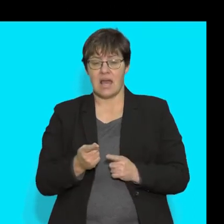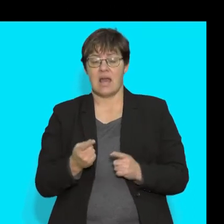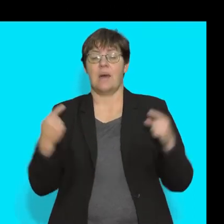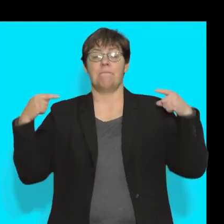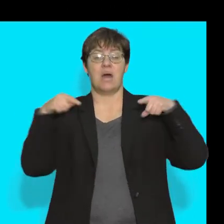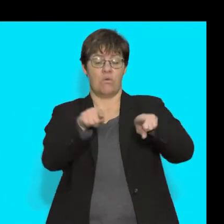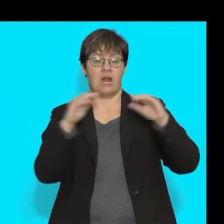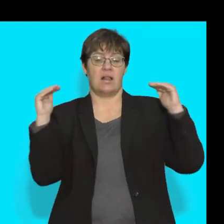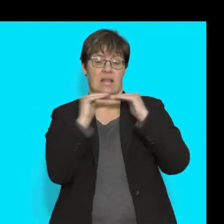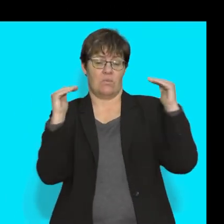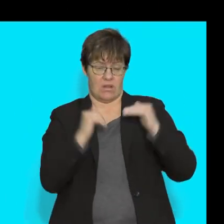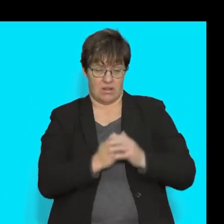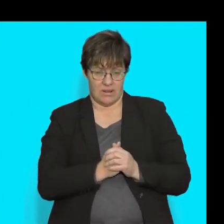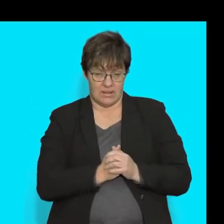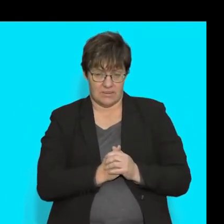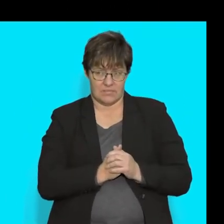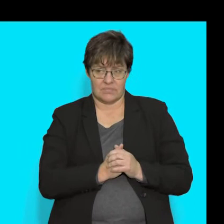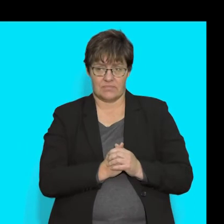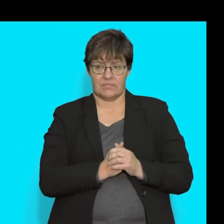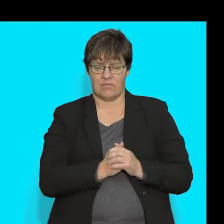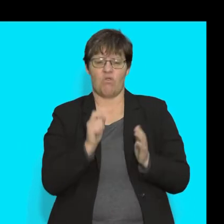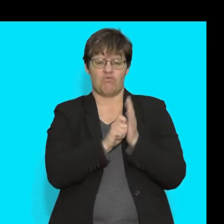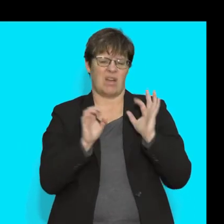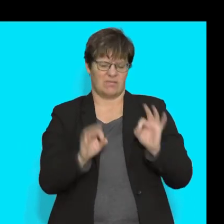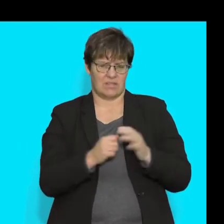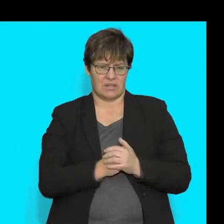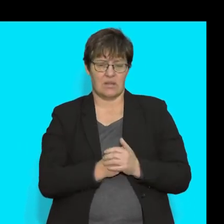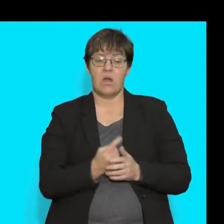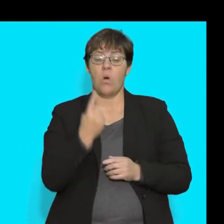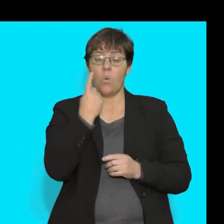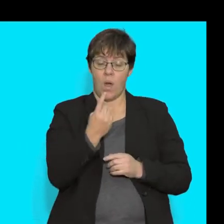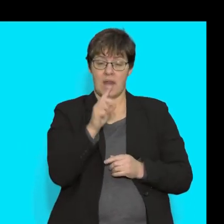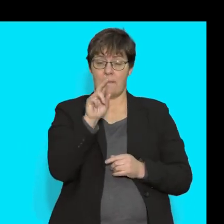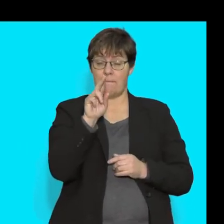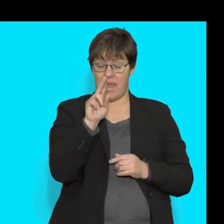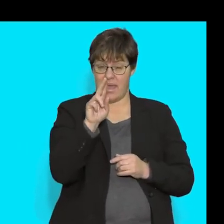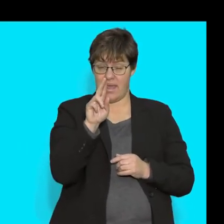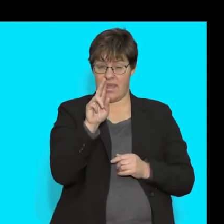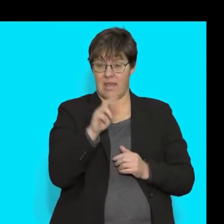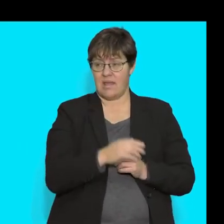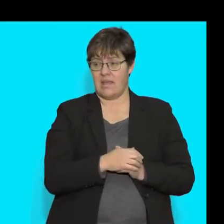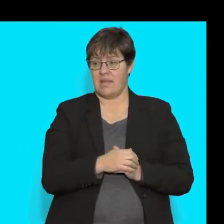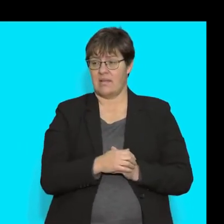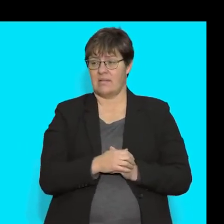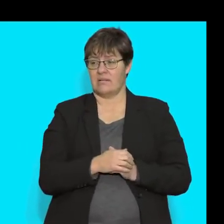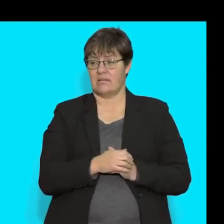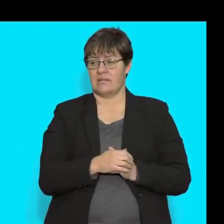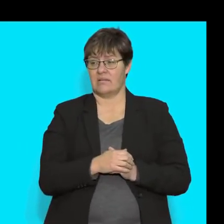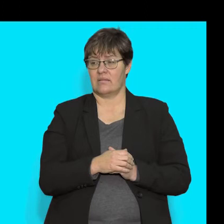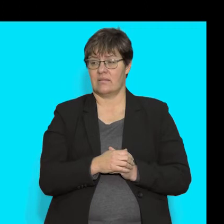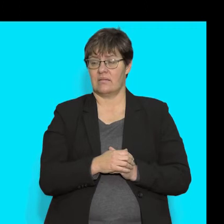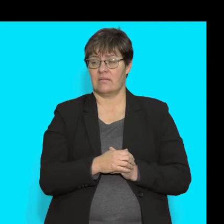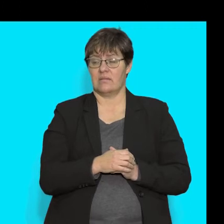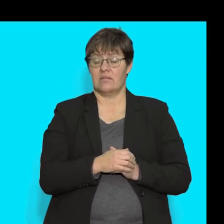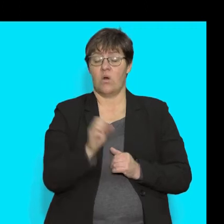is parallel and equal. Let me just write that properly for you. It is one pair of sides